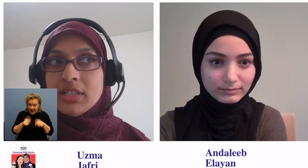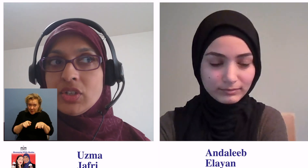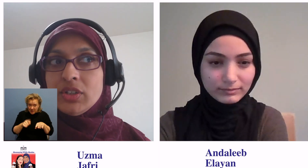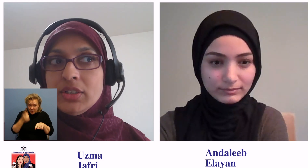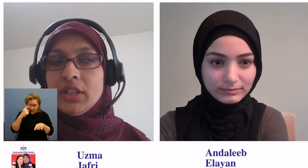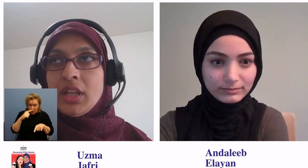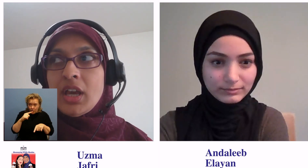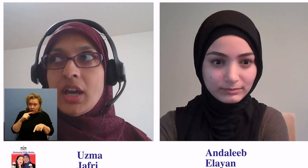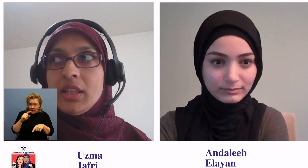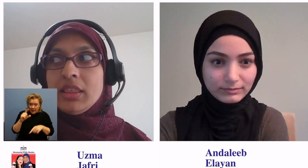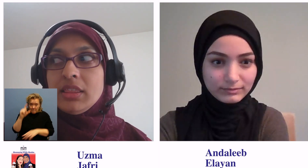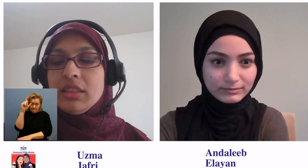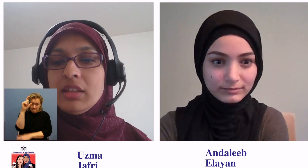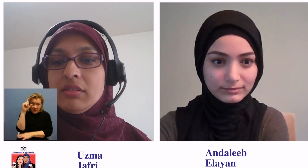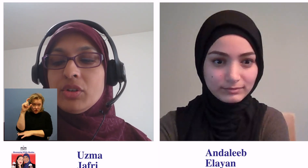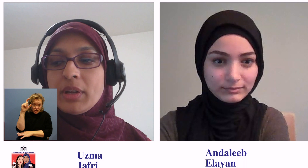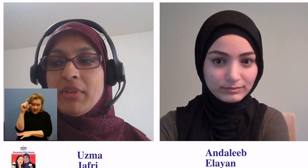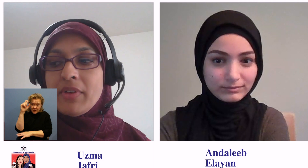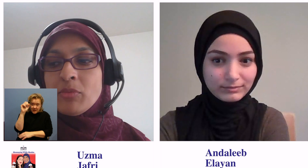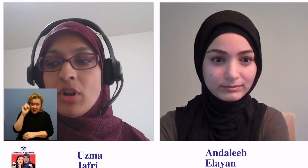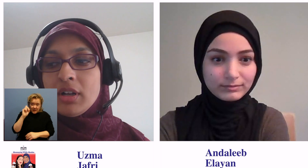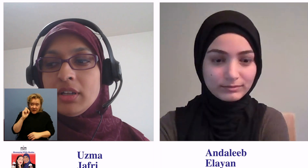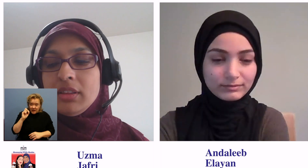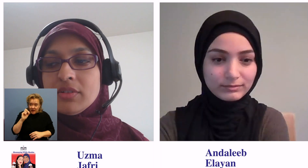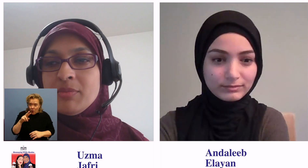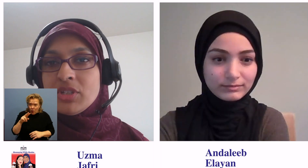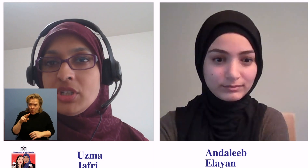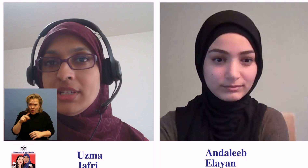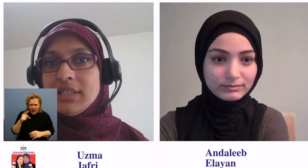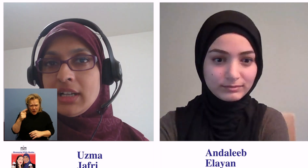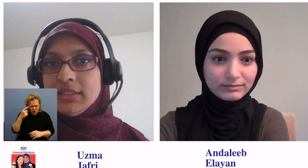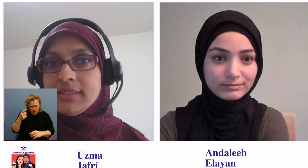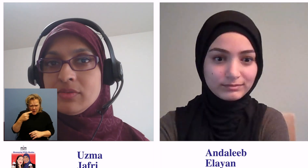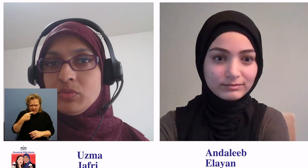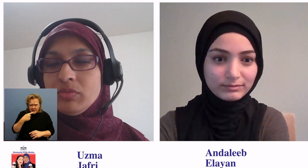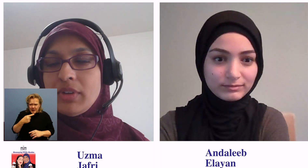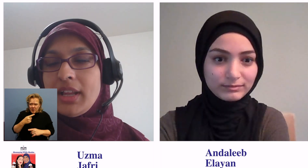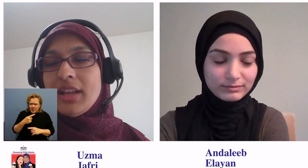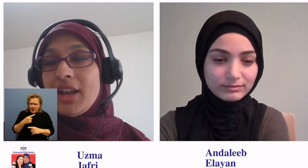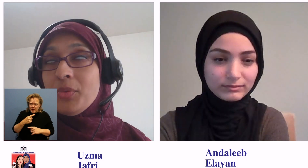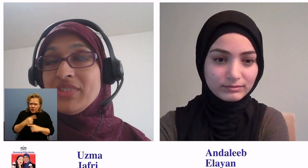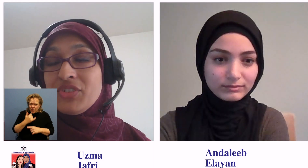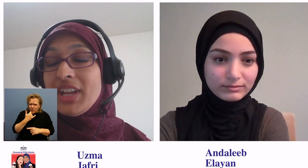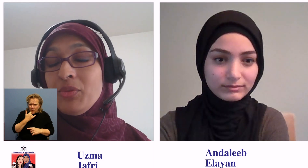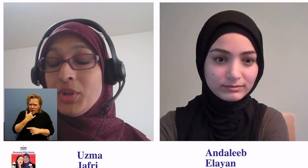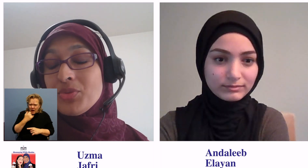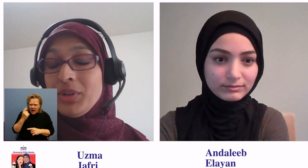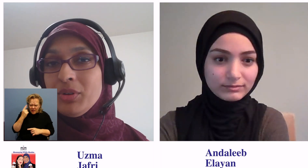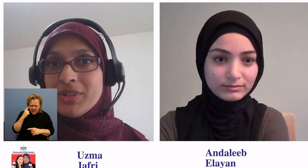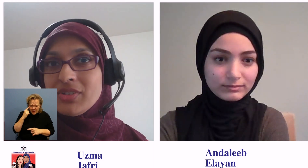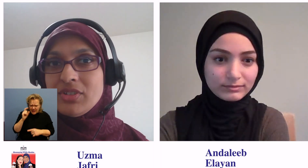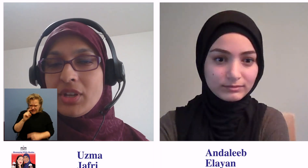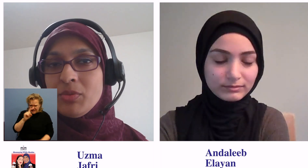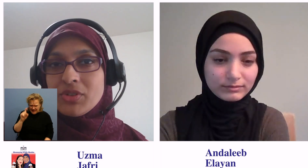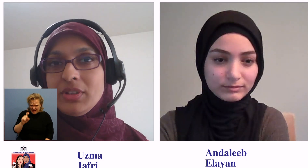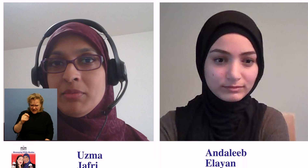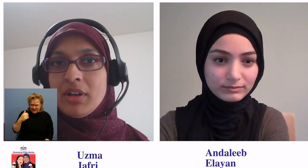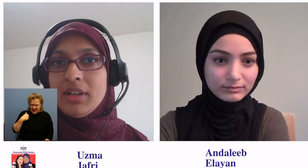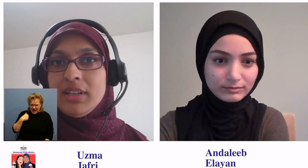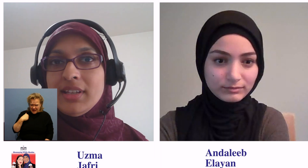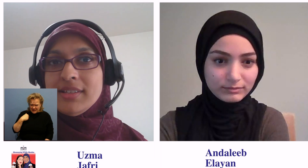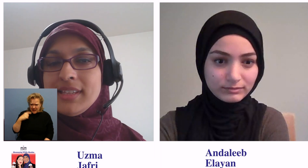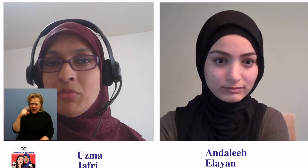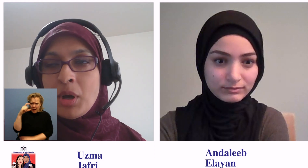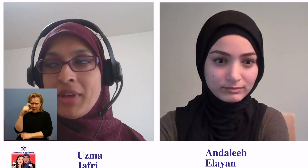masjid until I, correct me if I'm wrong, there's a masjid in Dallas. I, I always forget which one Umar, Sheikh Umar